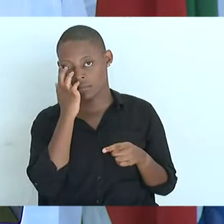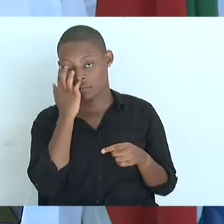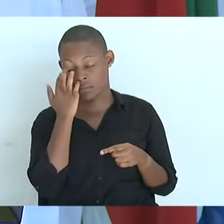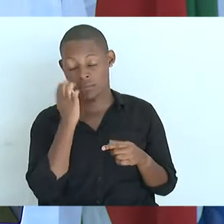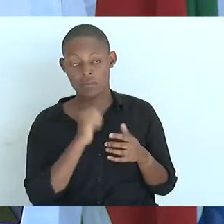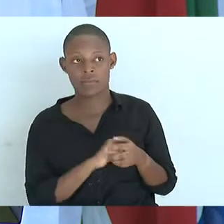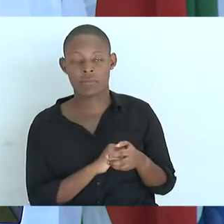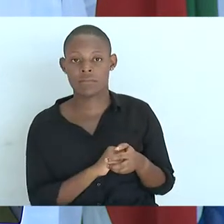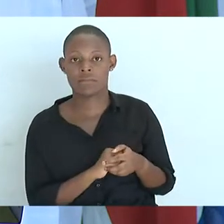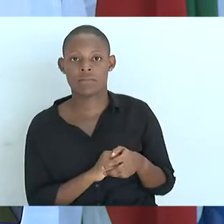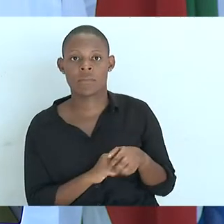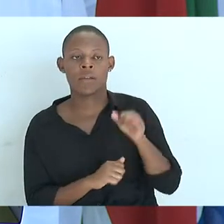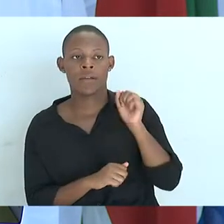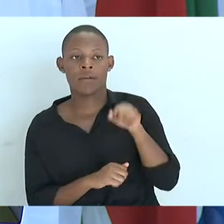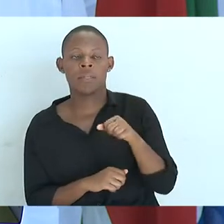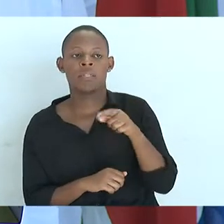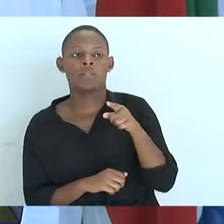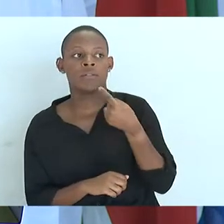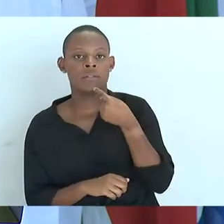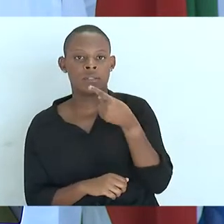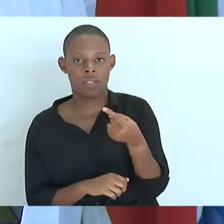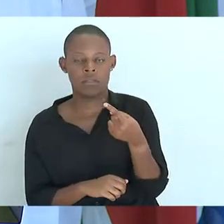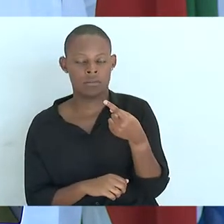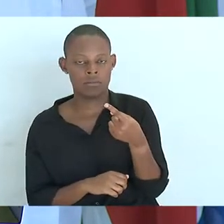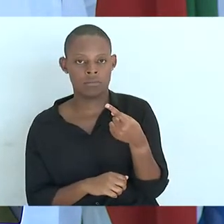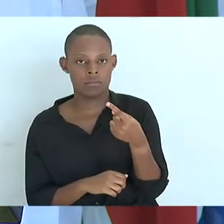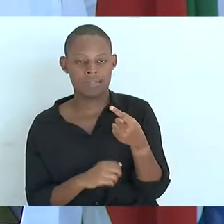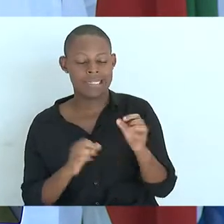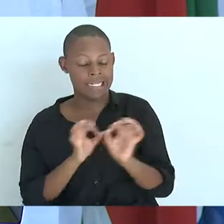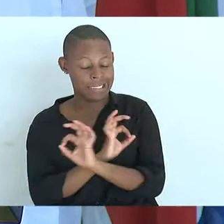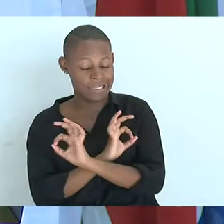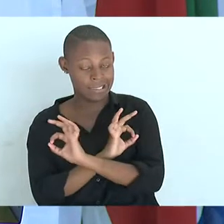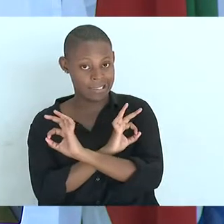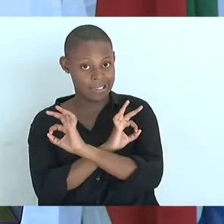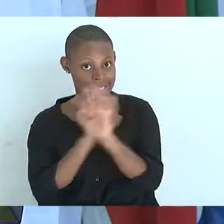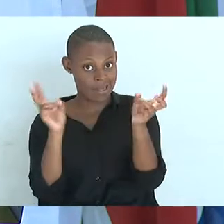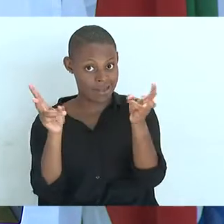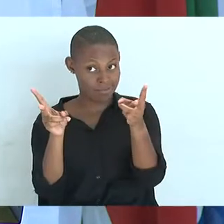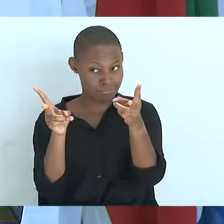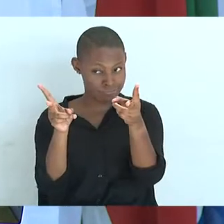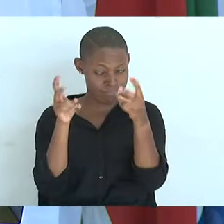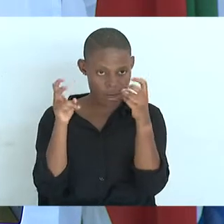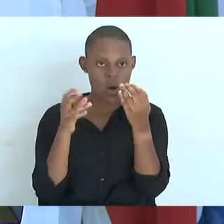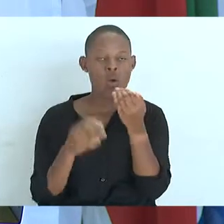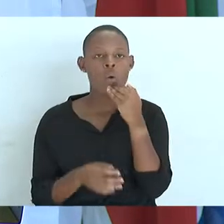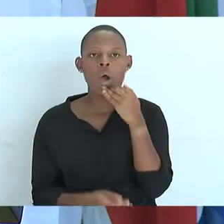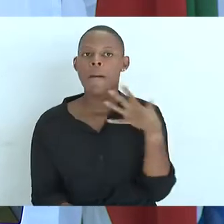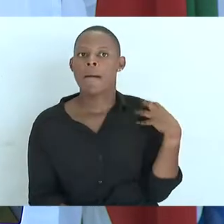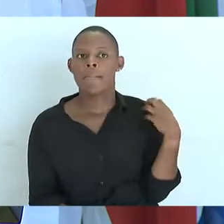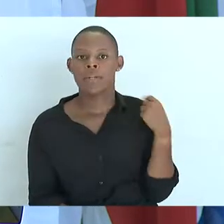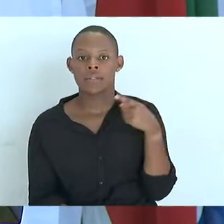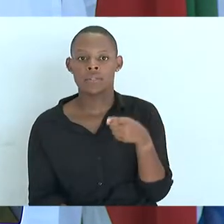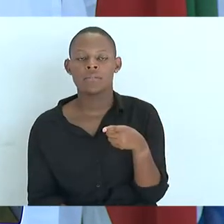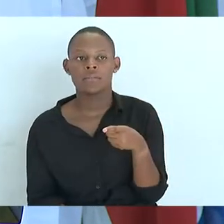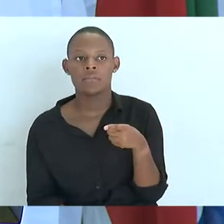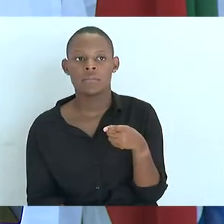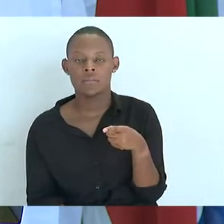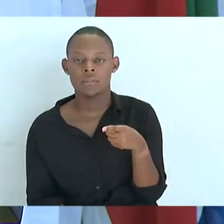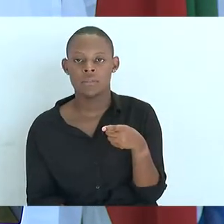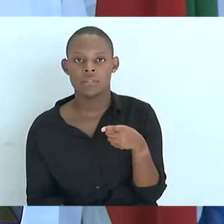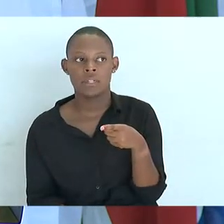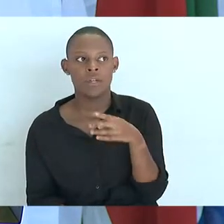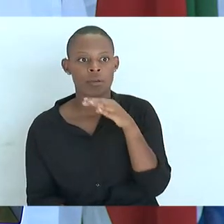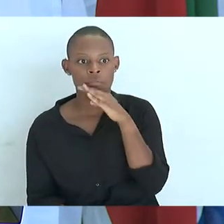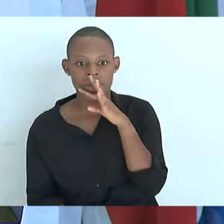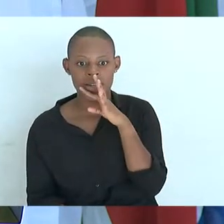you said it loud and clear, ministers, ukuthi